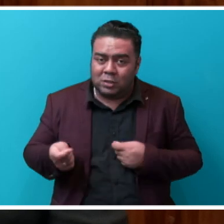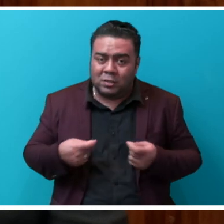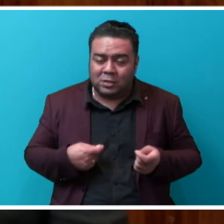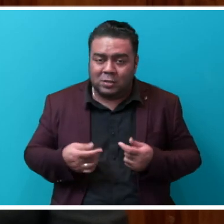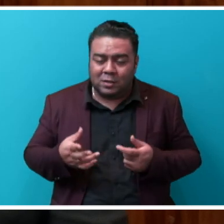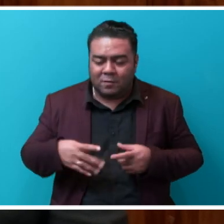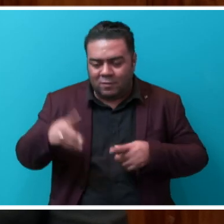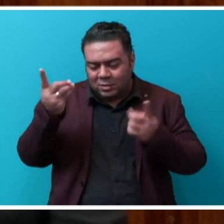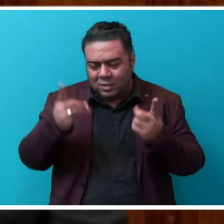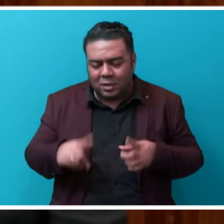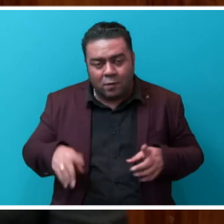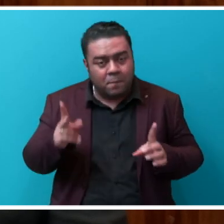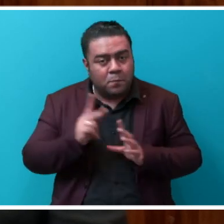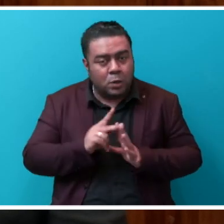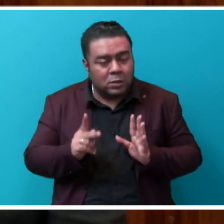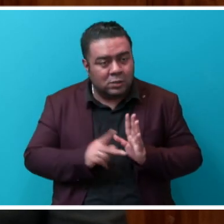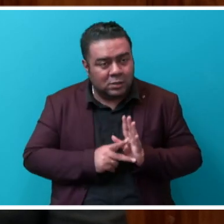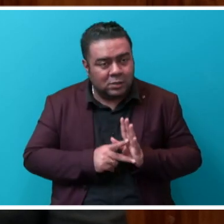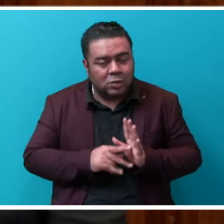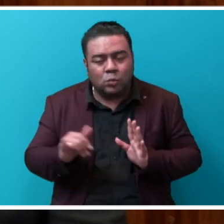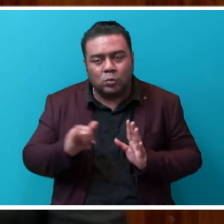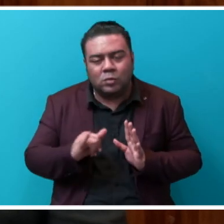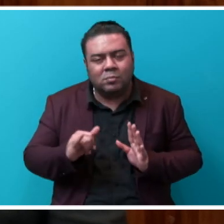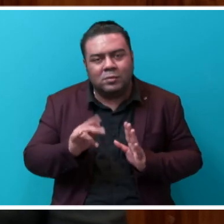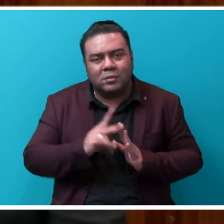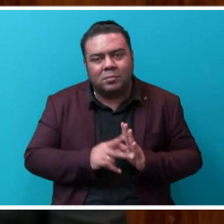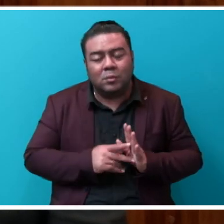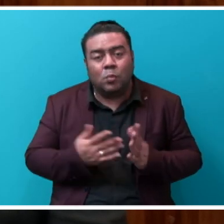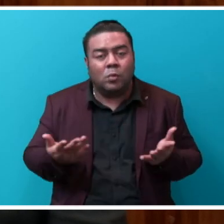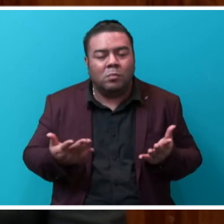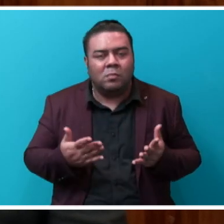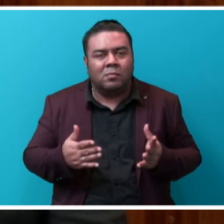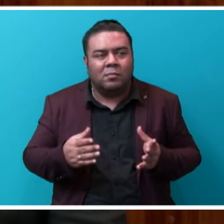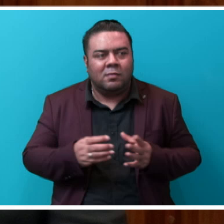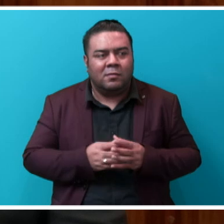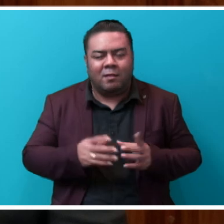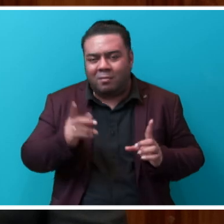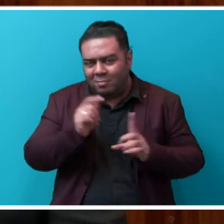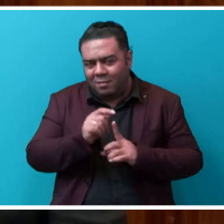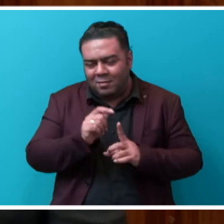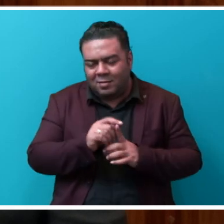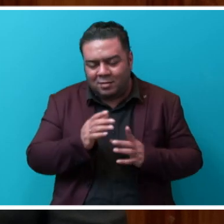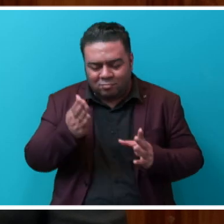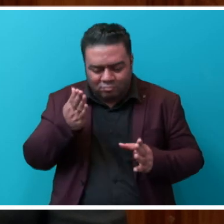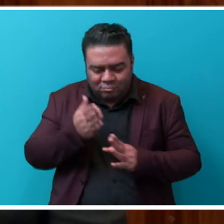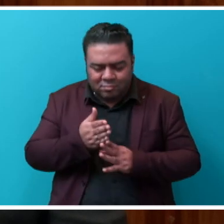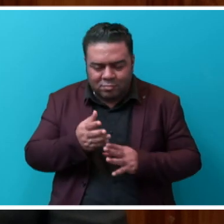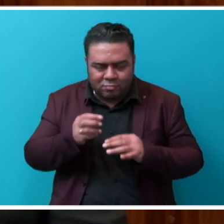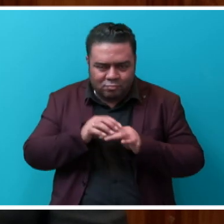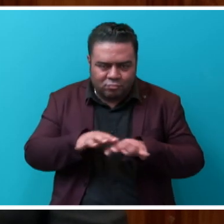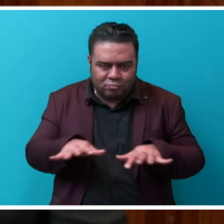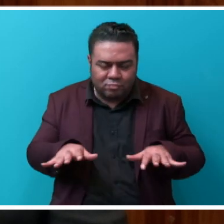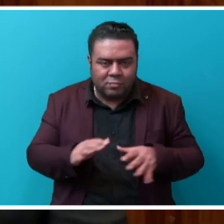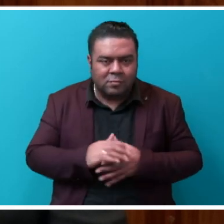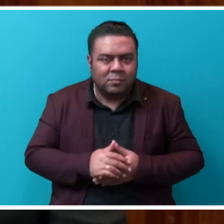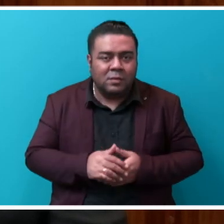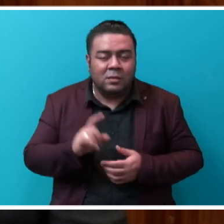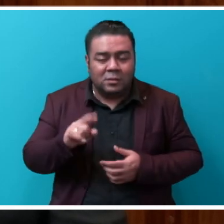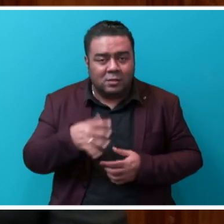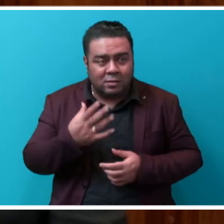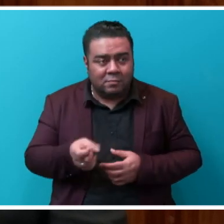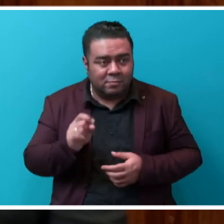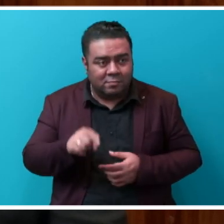some policies which will be tabled in Cabinet, targeting the diaspora specifically. This is